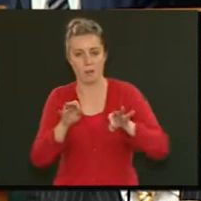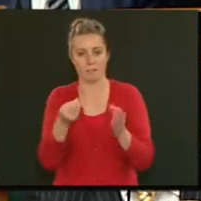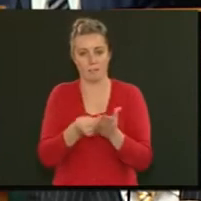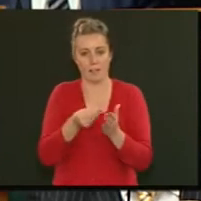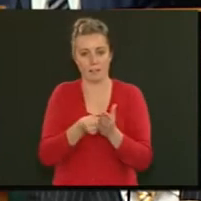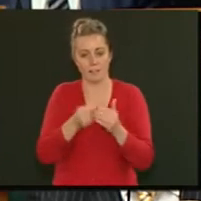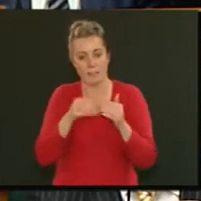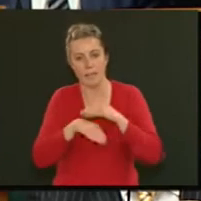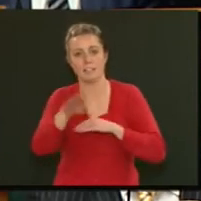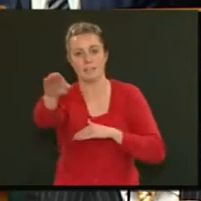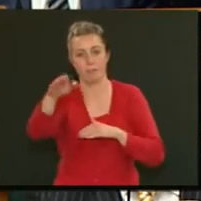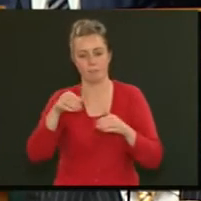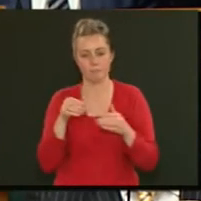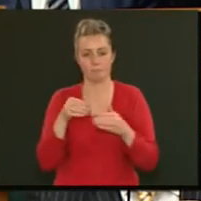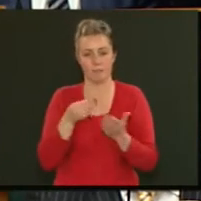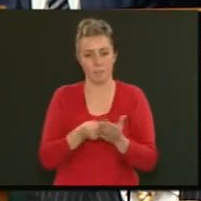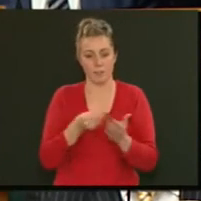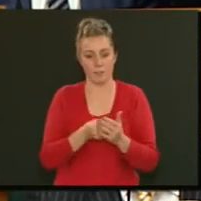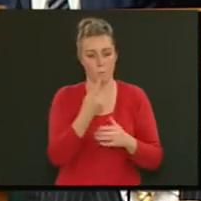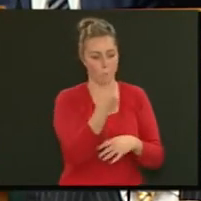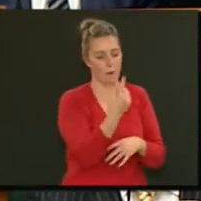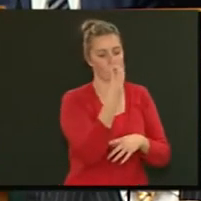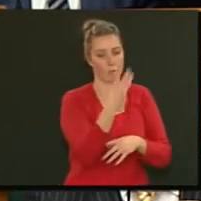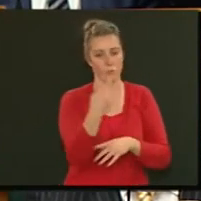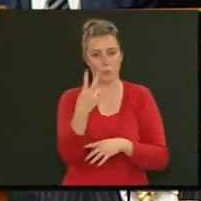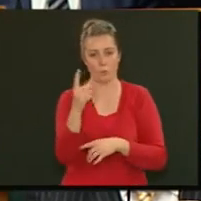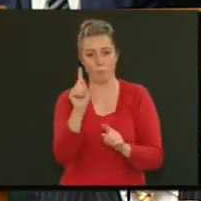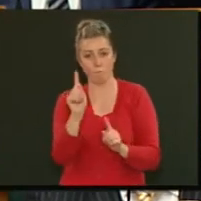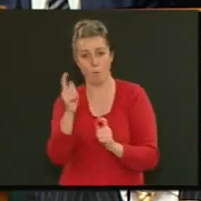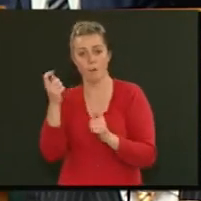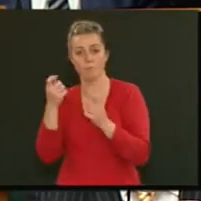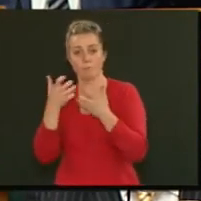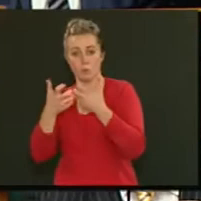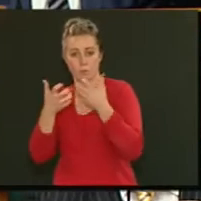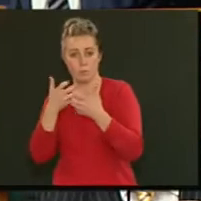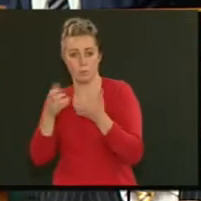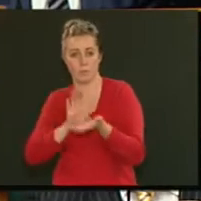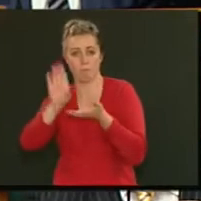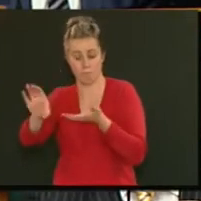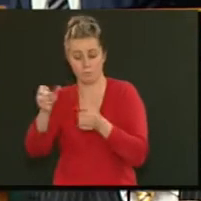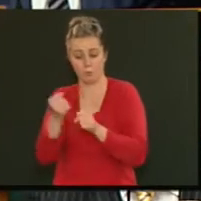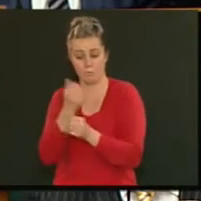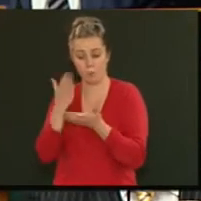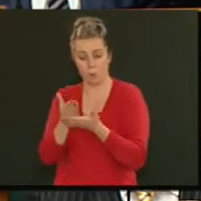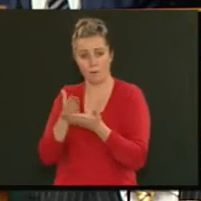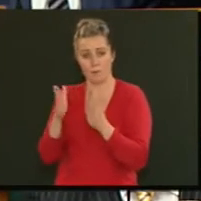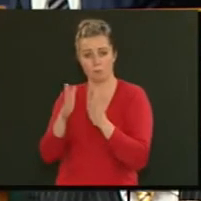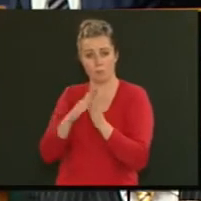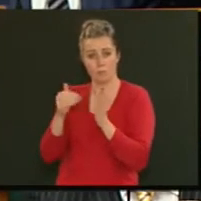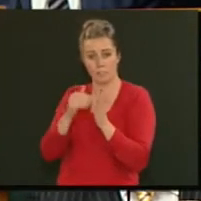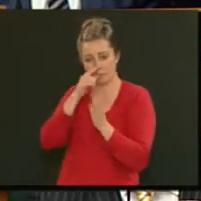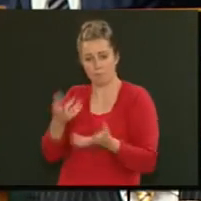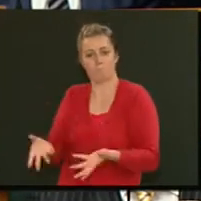Fund, $132 million for tertiary education to ensure young New Zealanders obtain the skills we